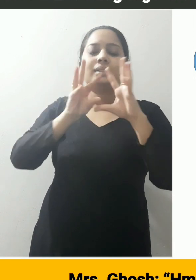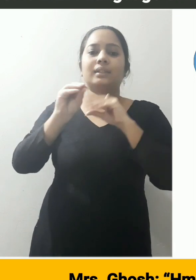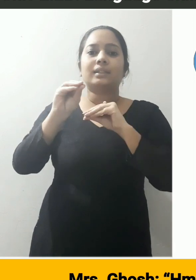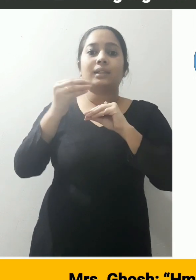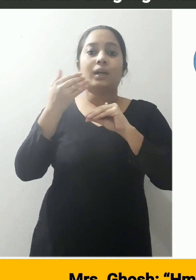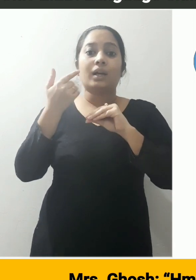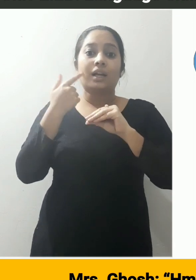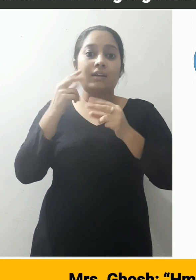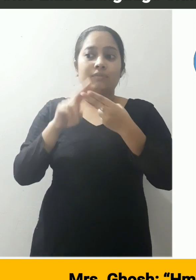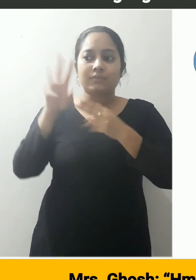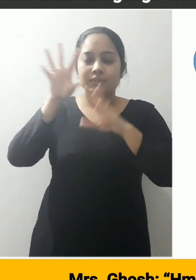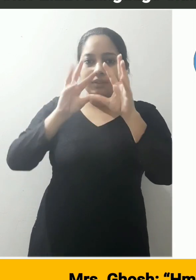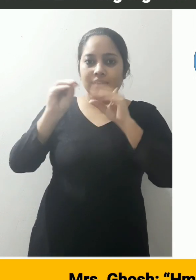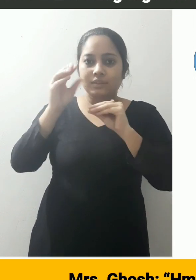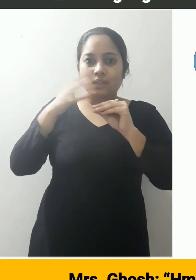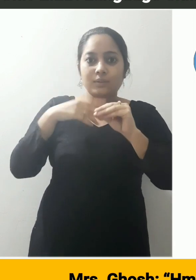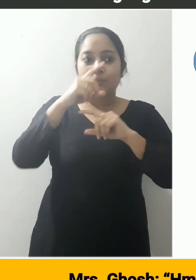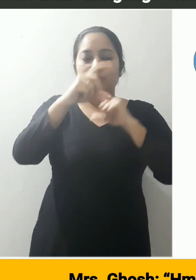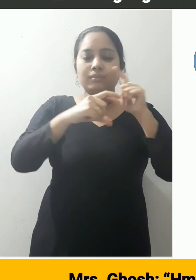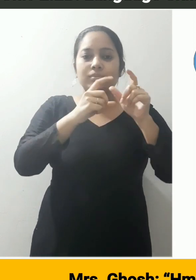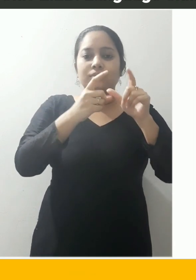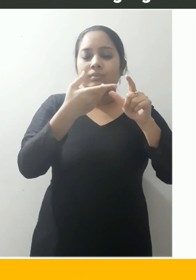surely do well in your job.